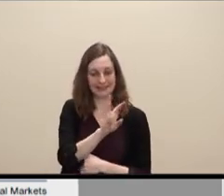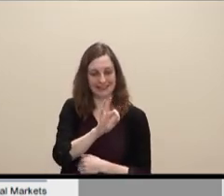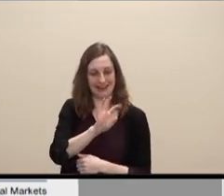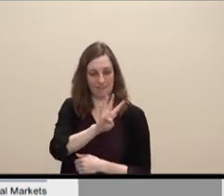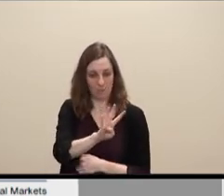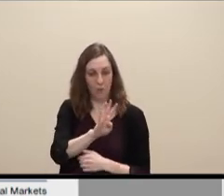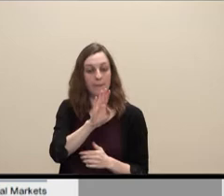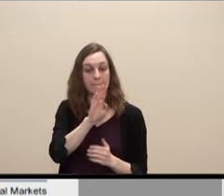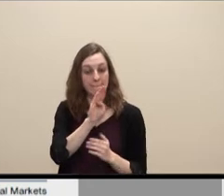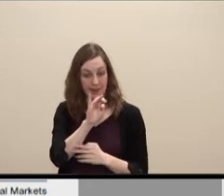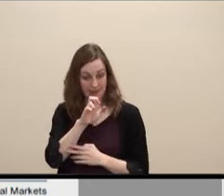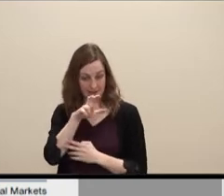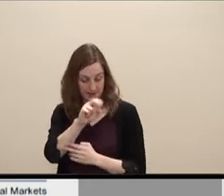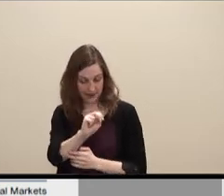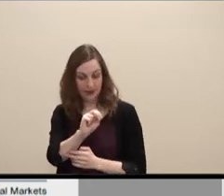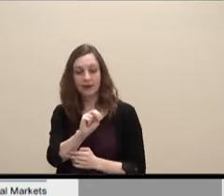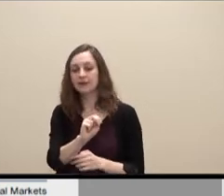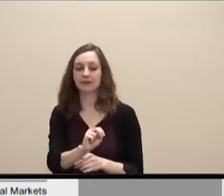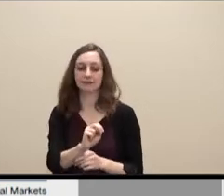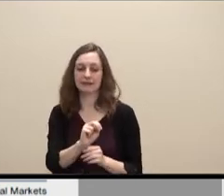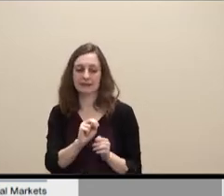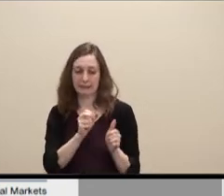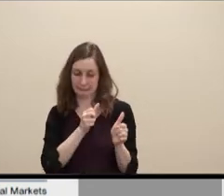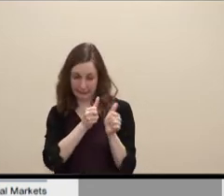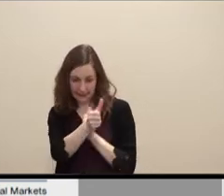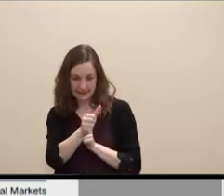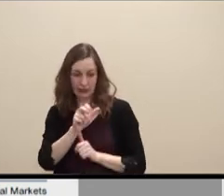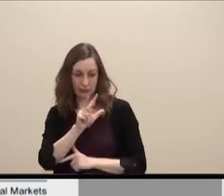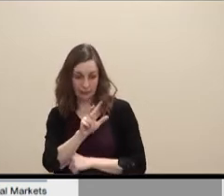over $3.5 billion was successful, but